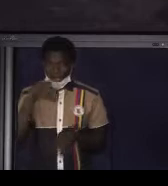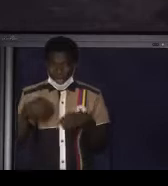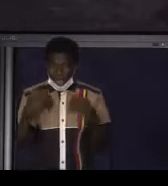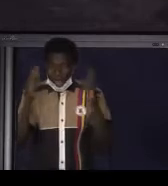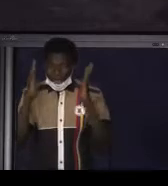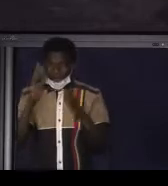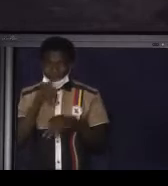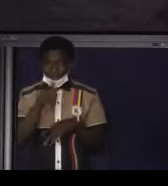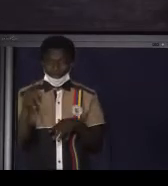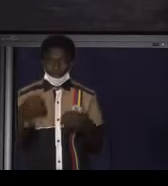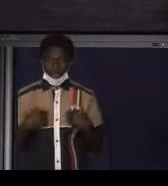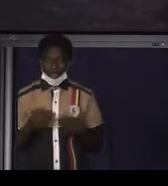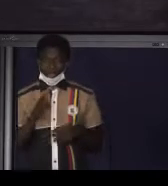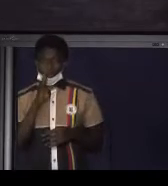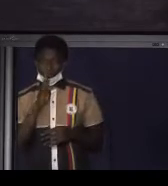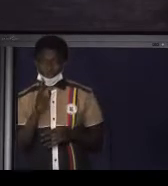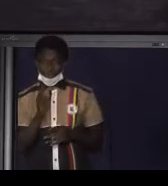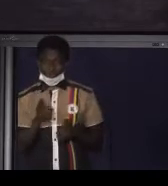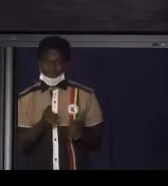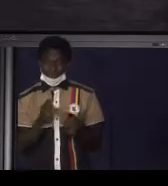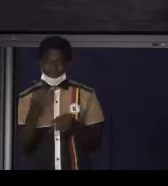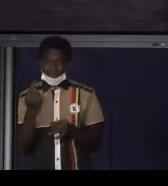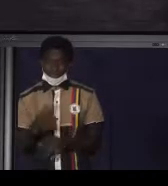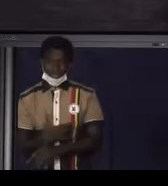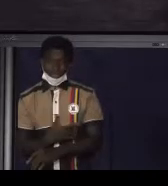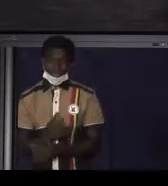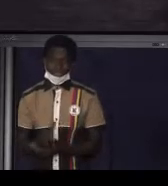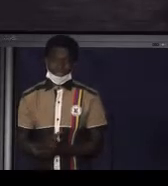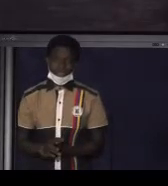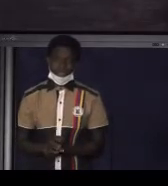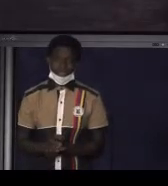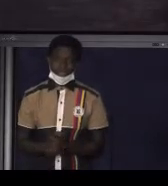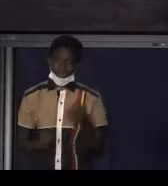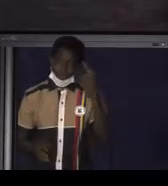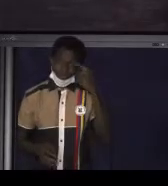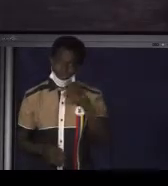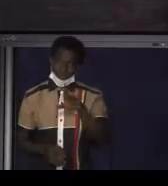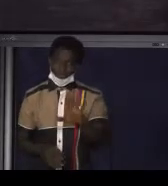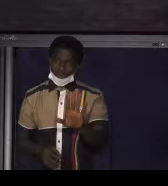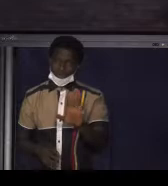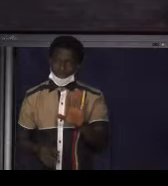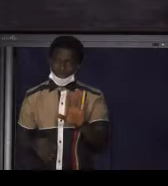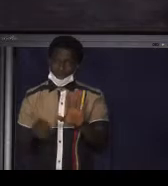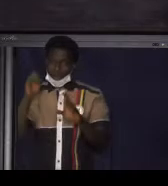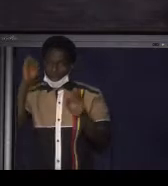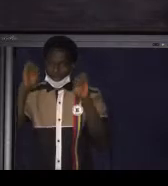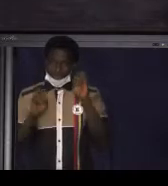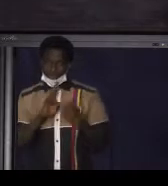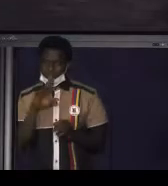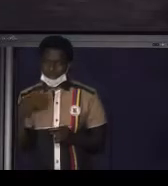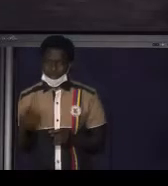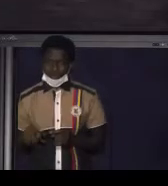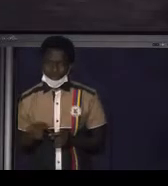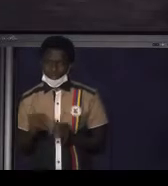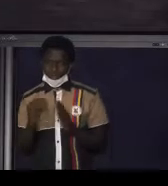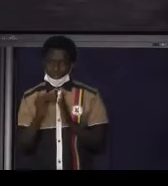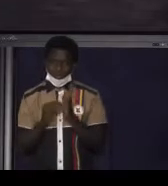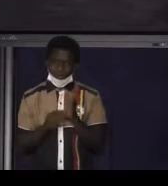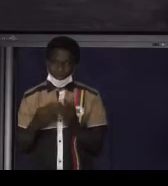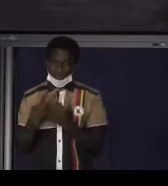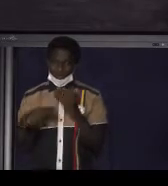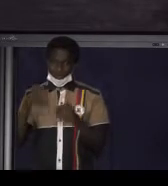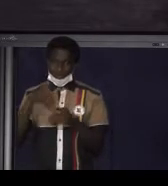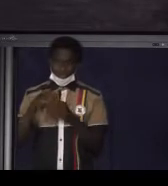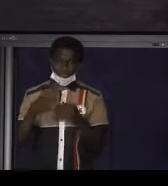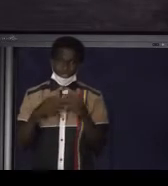evaluate and check how attentive you have been in the course of this lesson. For your evaluation, please use the following